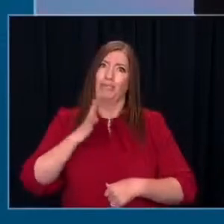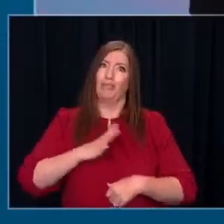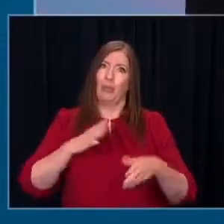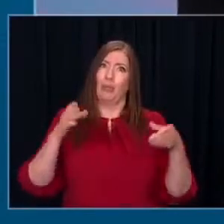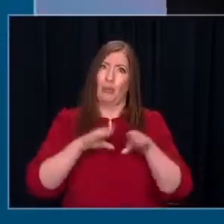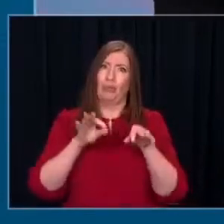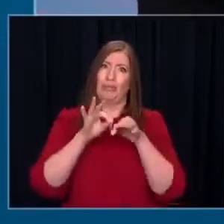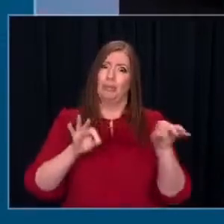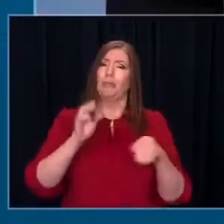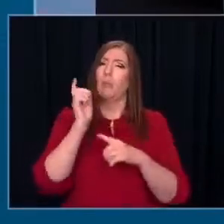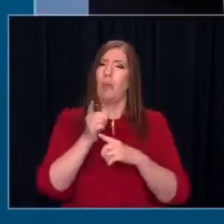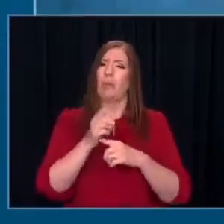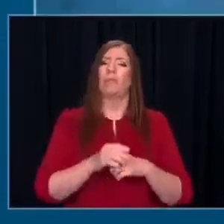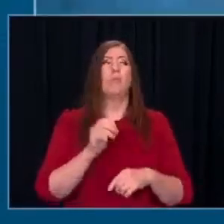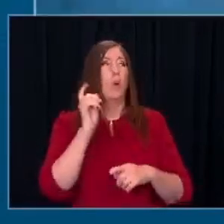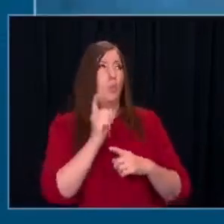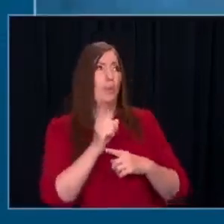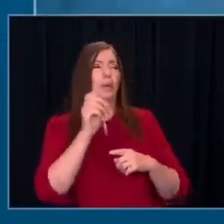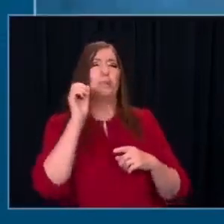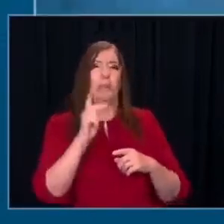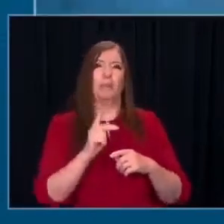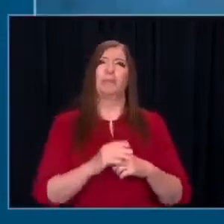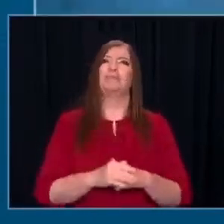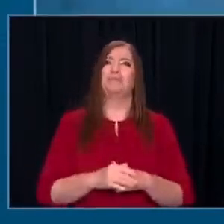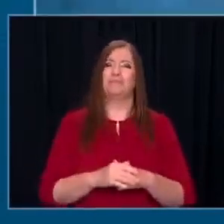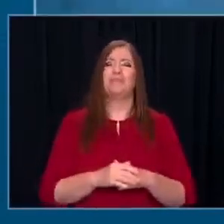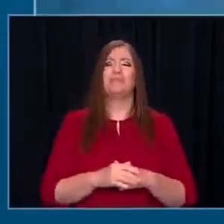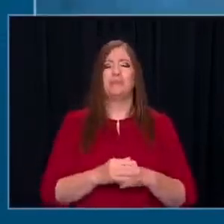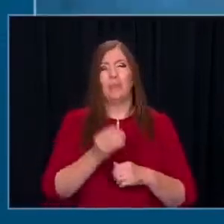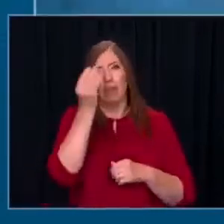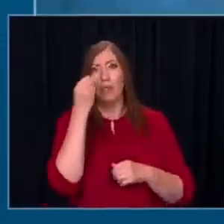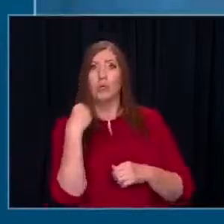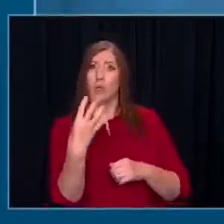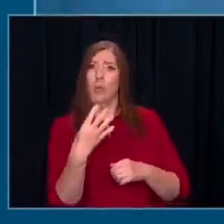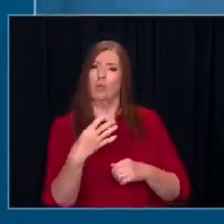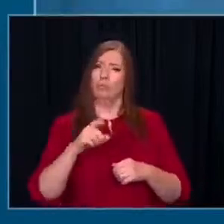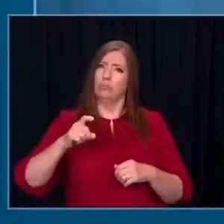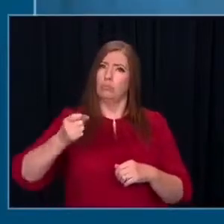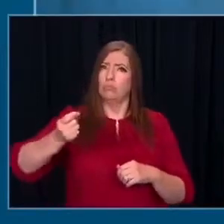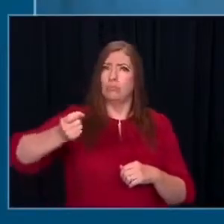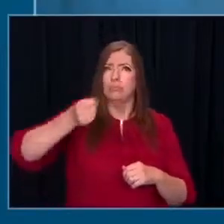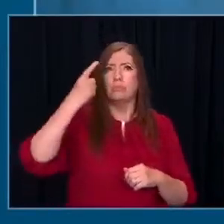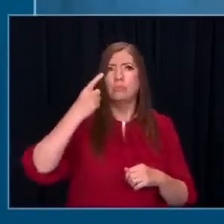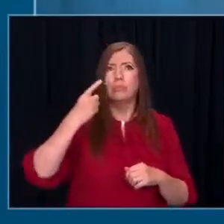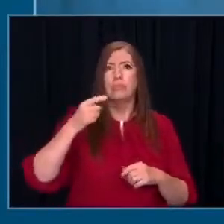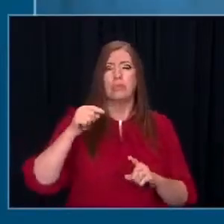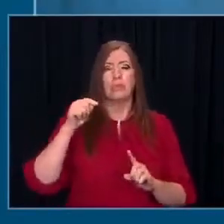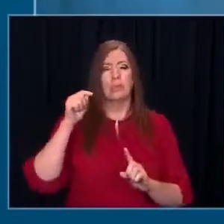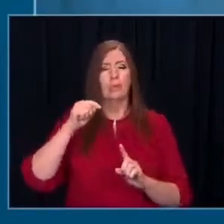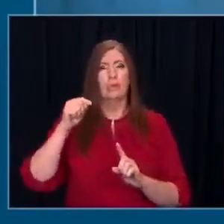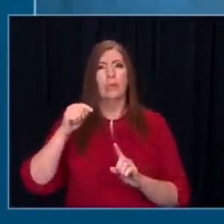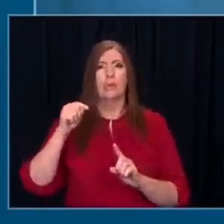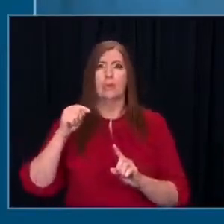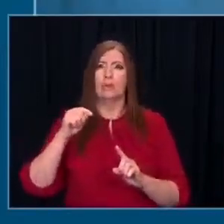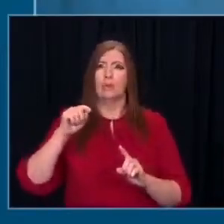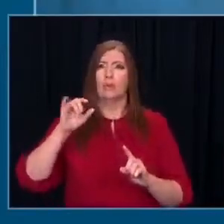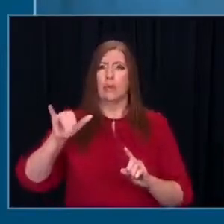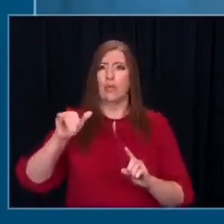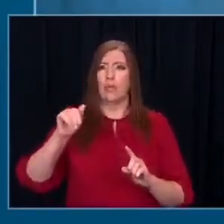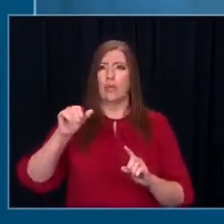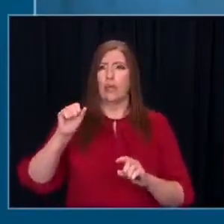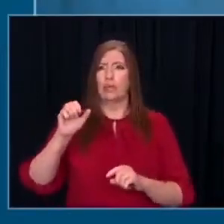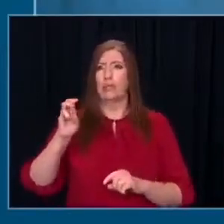you have 1 minute. 1 minute. So the thing is that we need to understand that the gap between Yasmin Asari